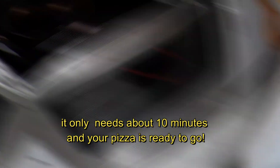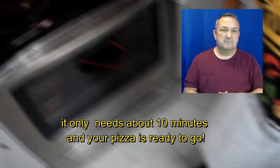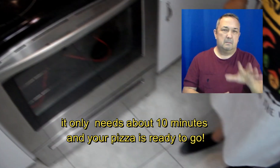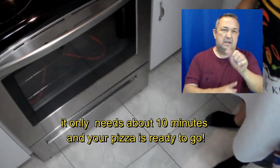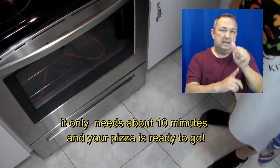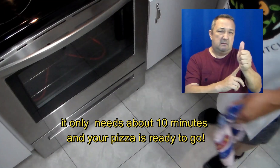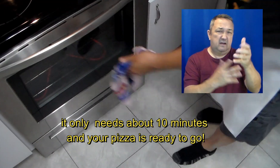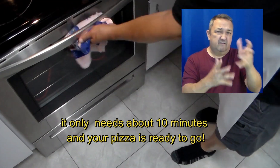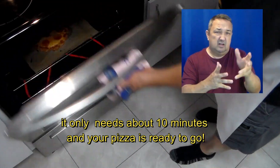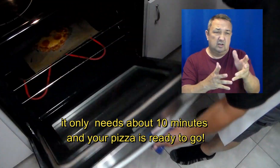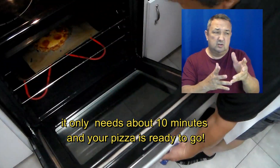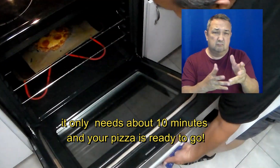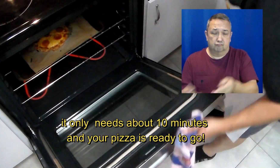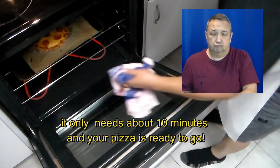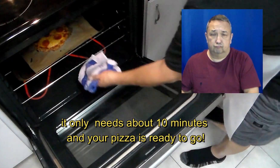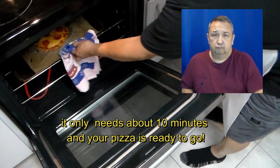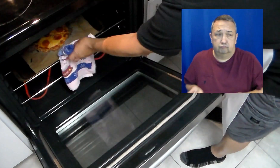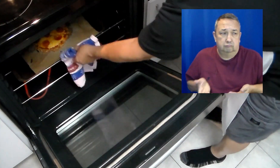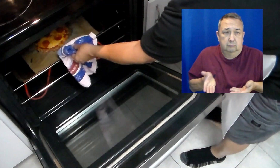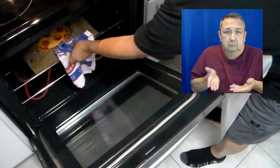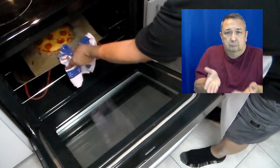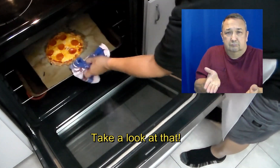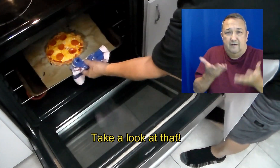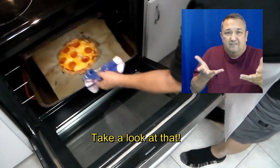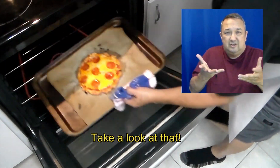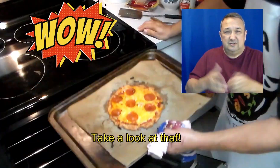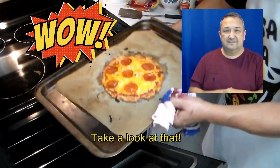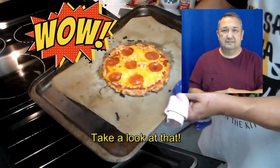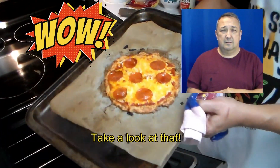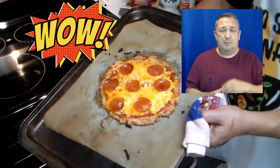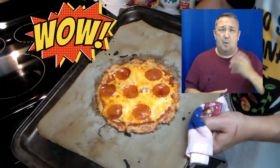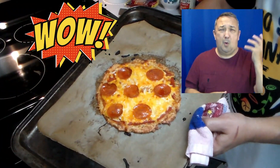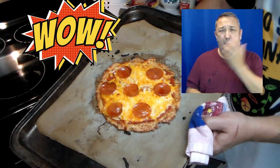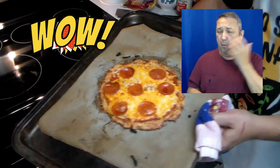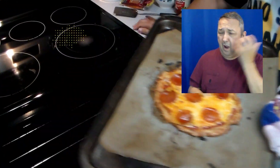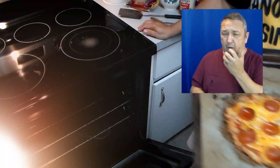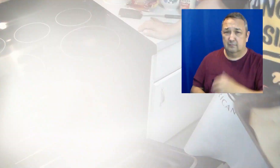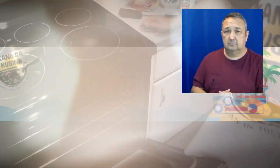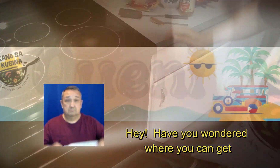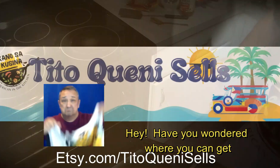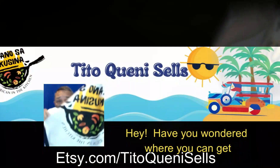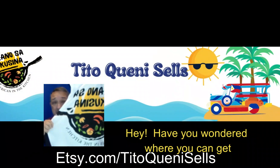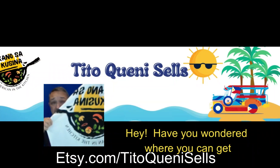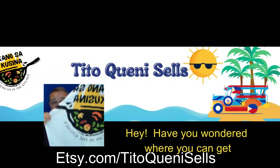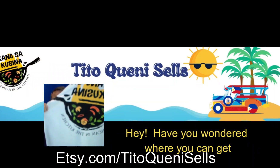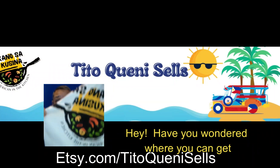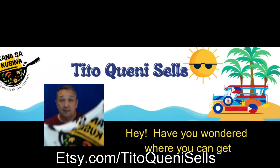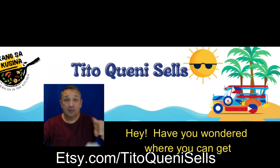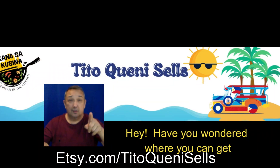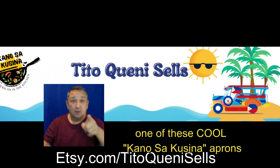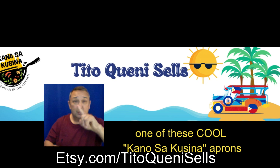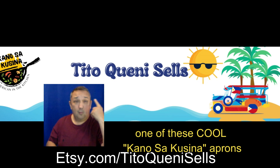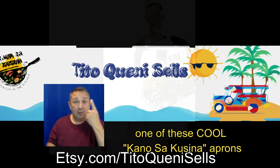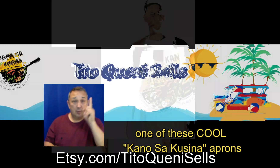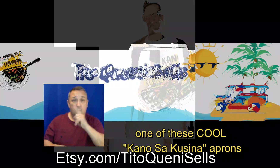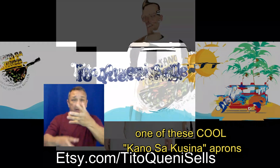It only needs about 10 minutes and your pizza is ready to go. Take a look at that. Wow! Hey, have you wondered where you